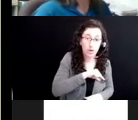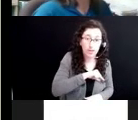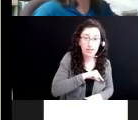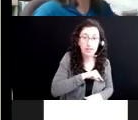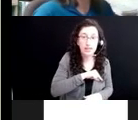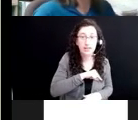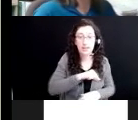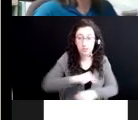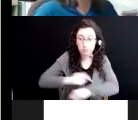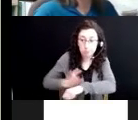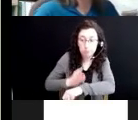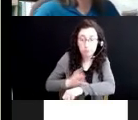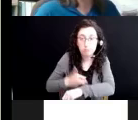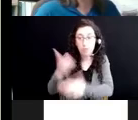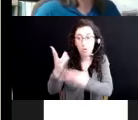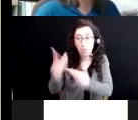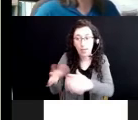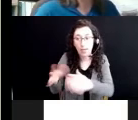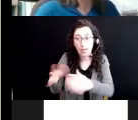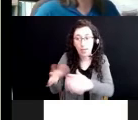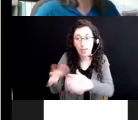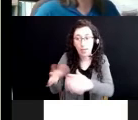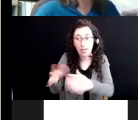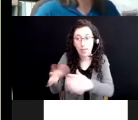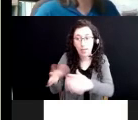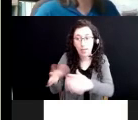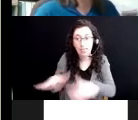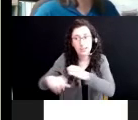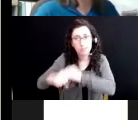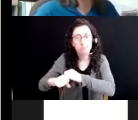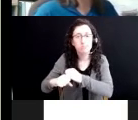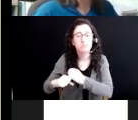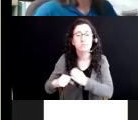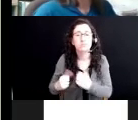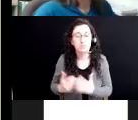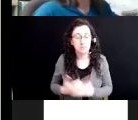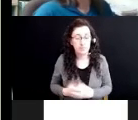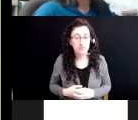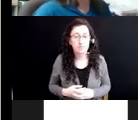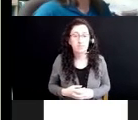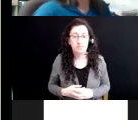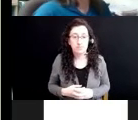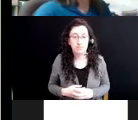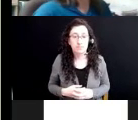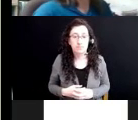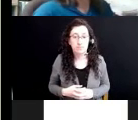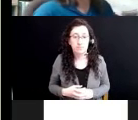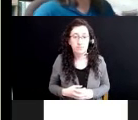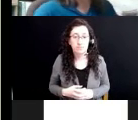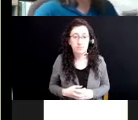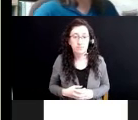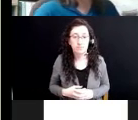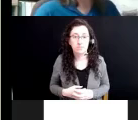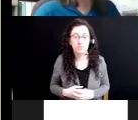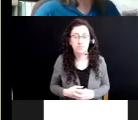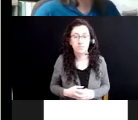wetlands where you have them on your land, and riparian buffers